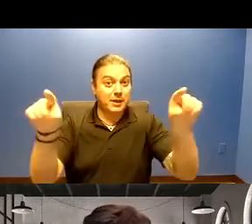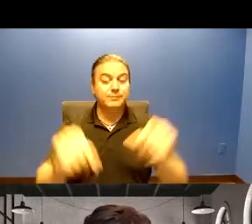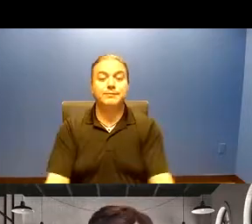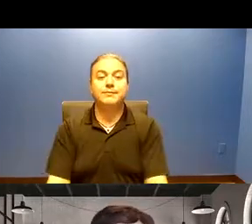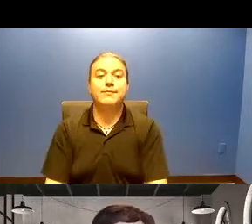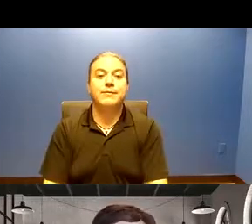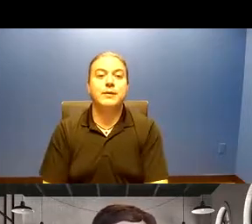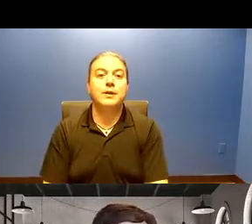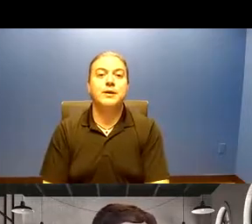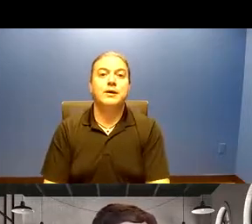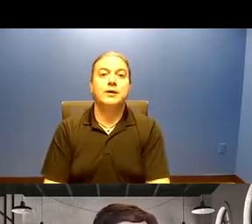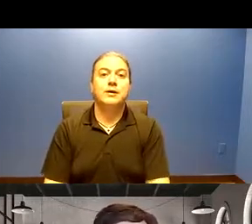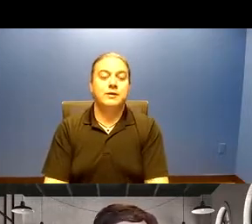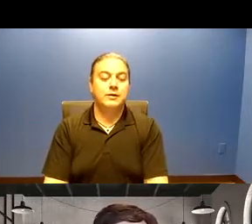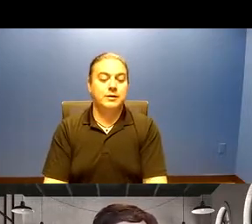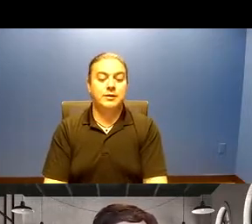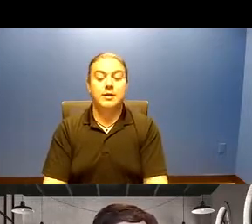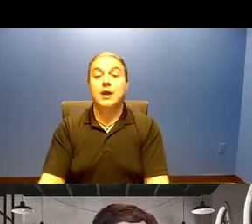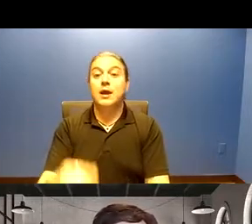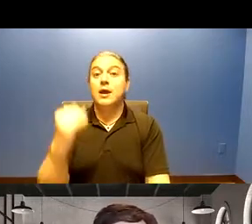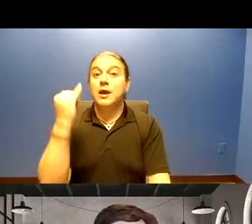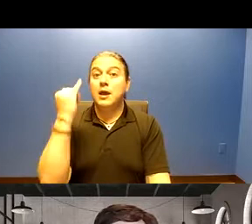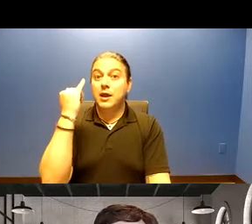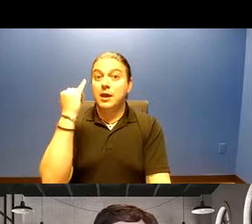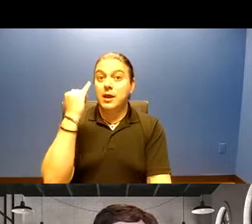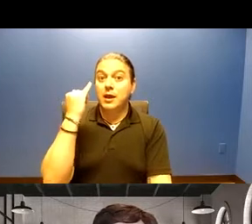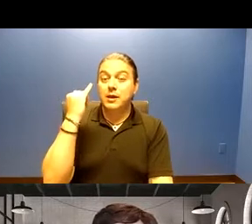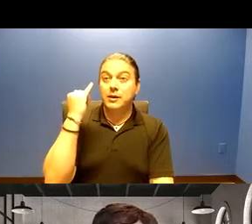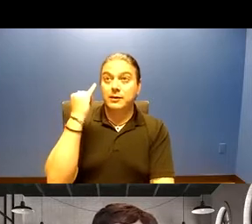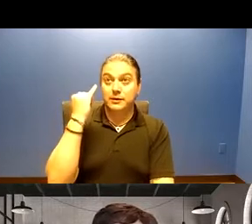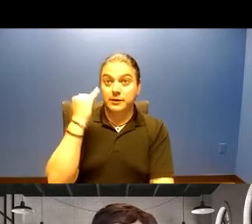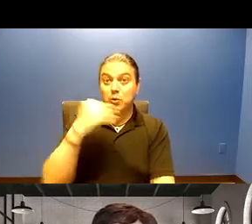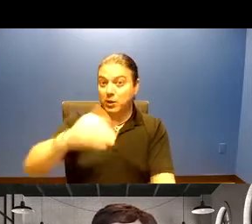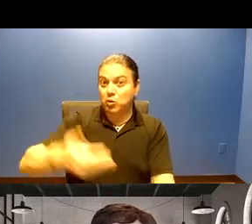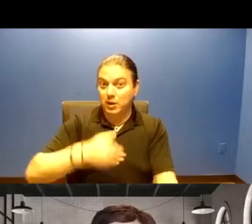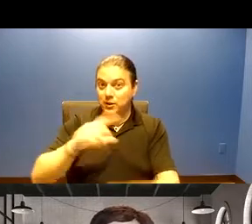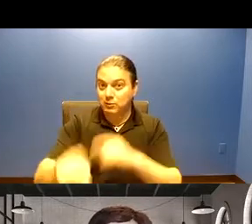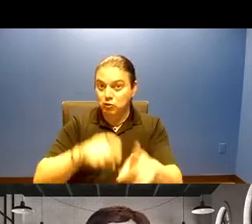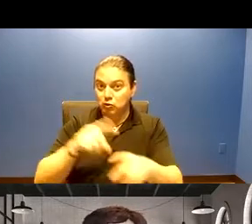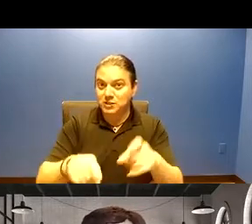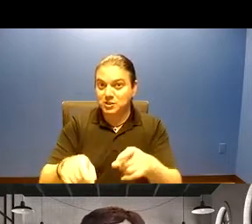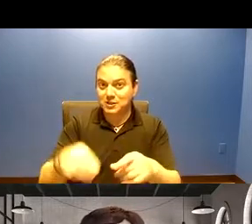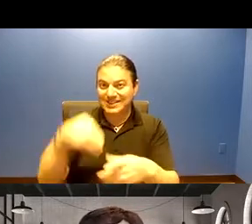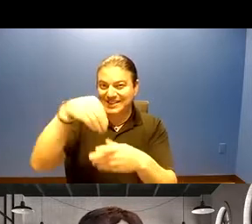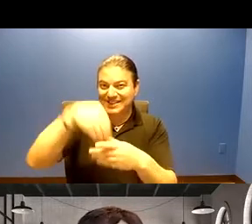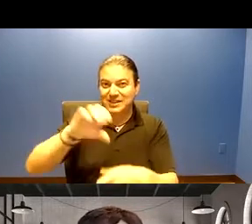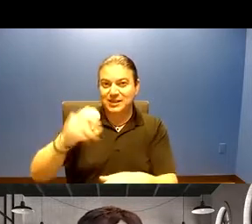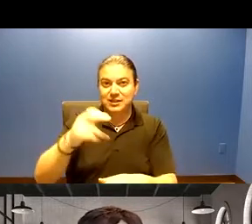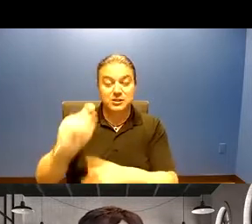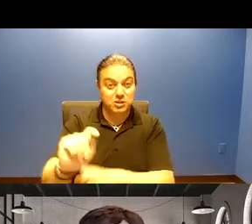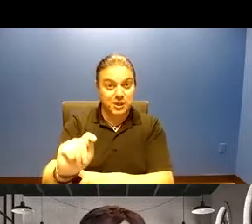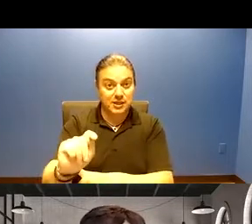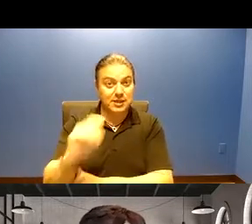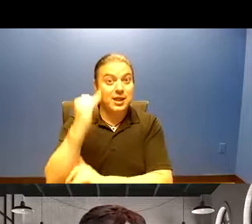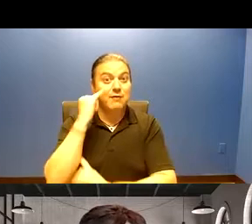in the chat. And if we don't get a response to you today because of our short time, we will be following up with answers